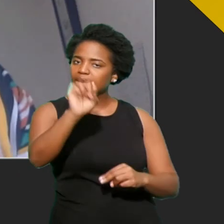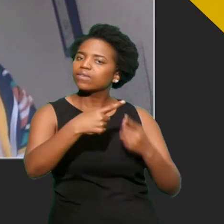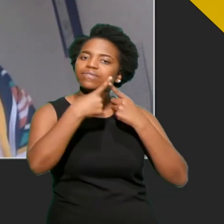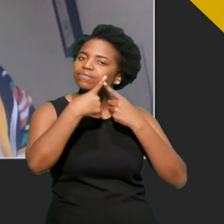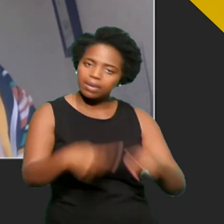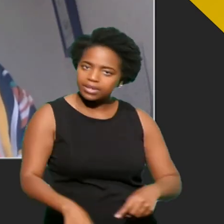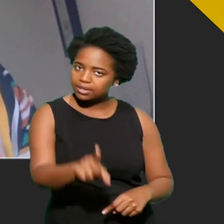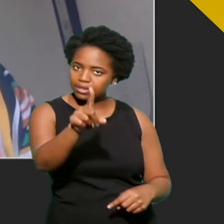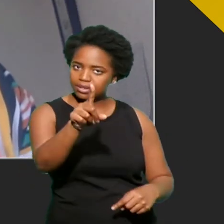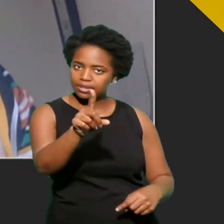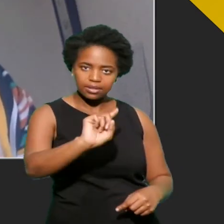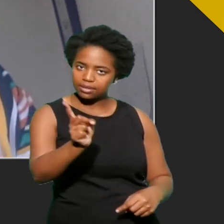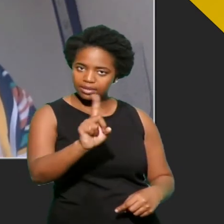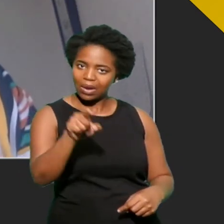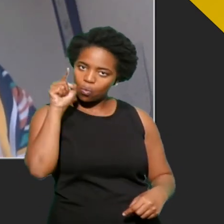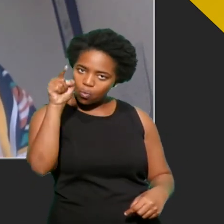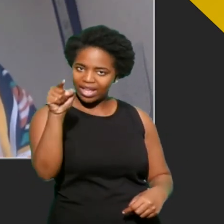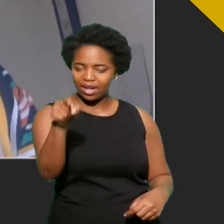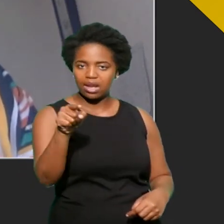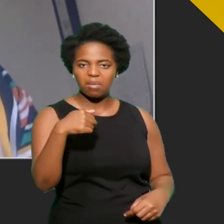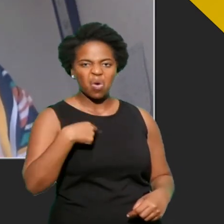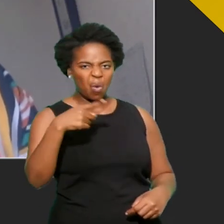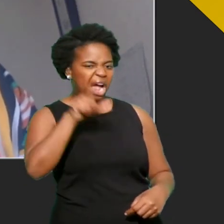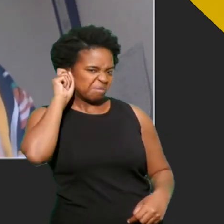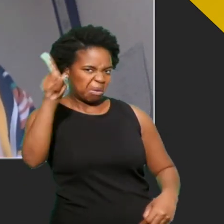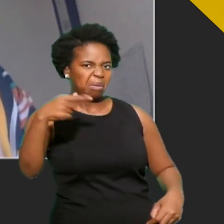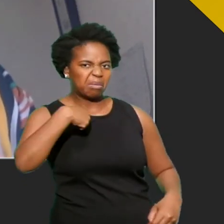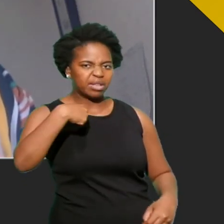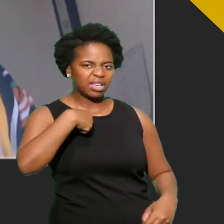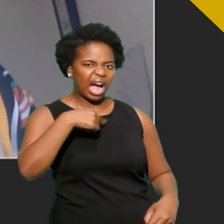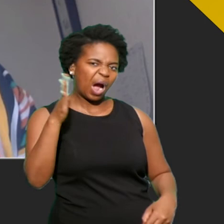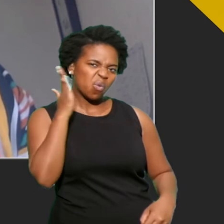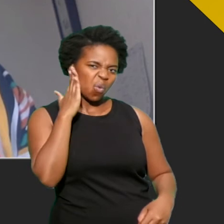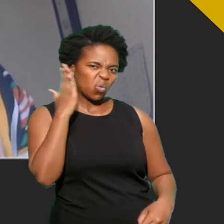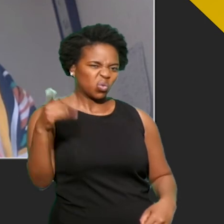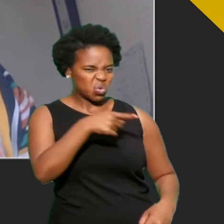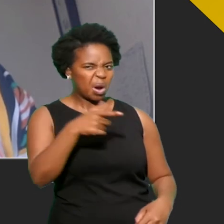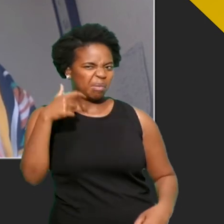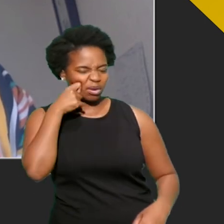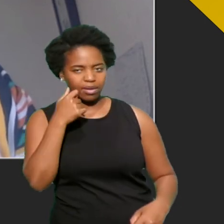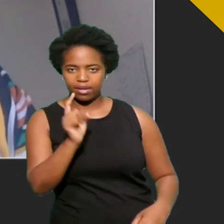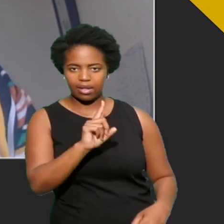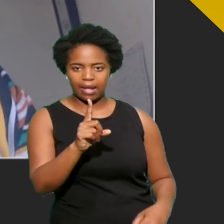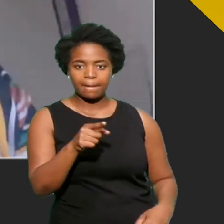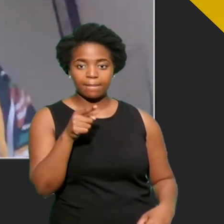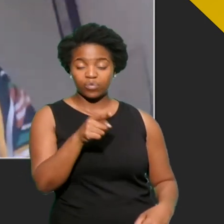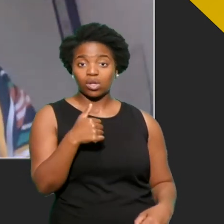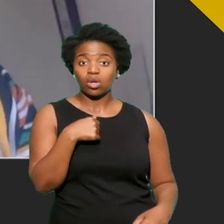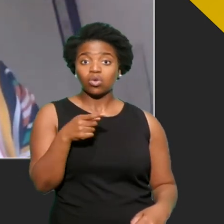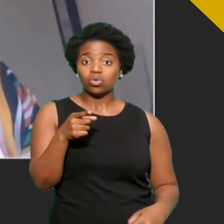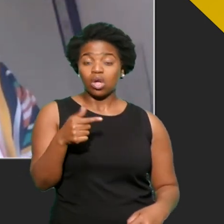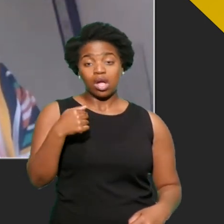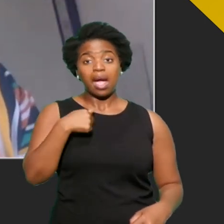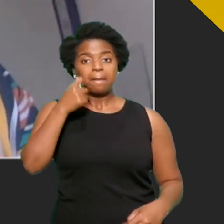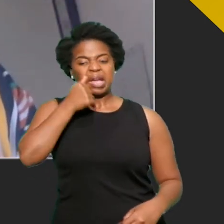out that it is you who does not listen, because they are looking for an appropriate wife who does not drink and you keep drinking. And so it